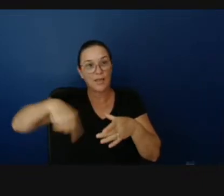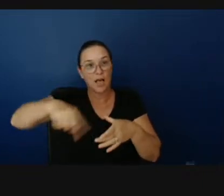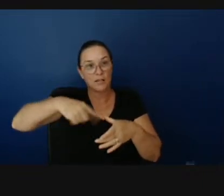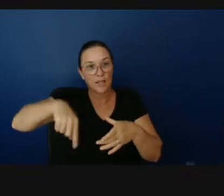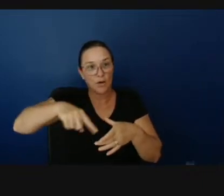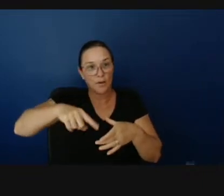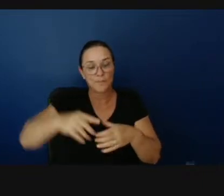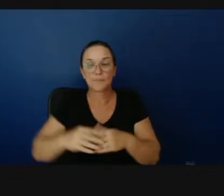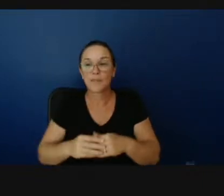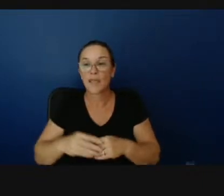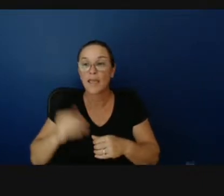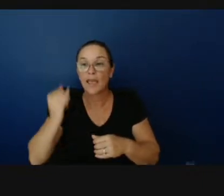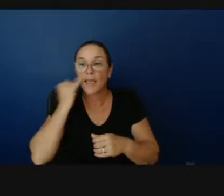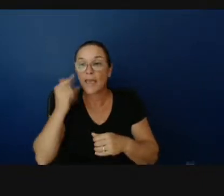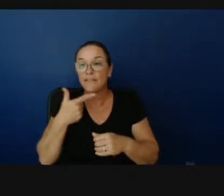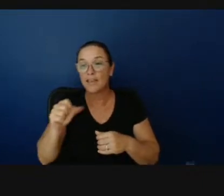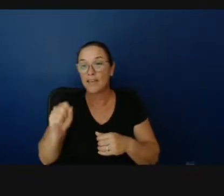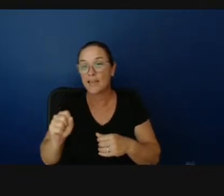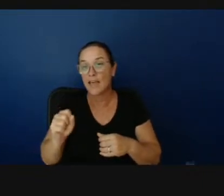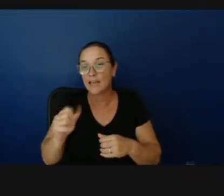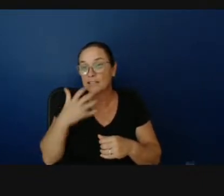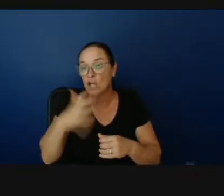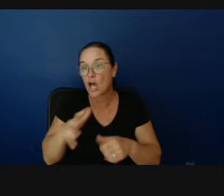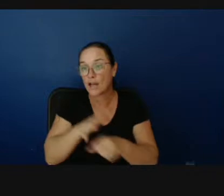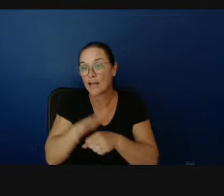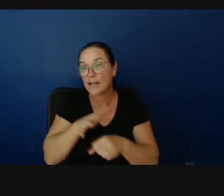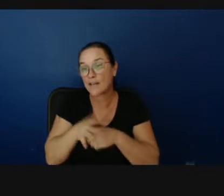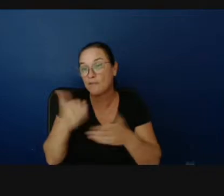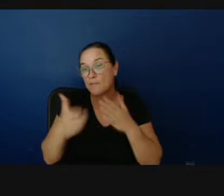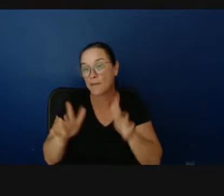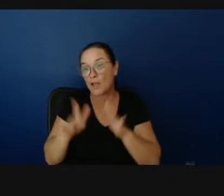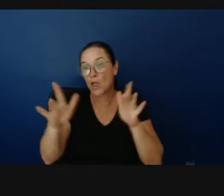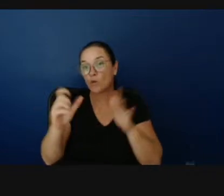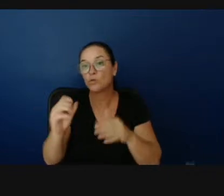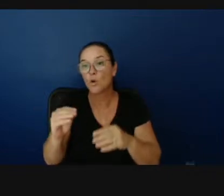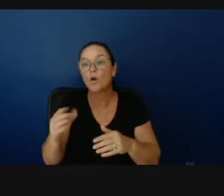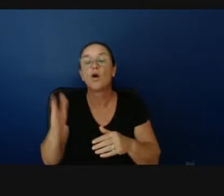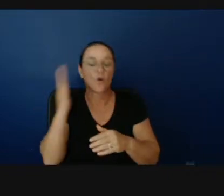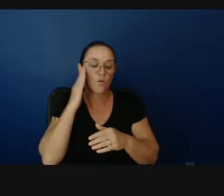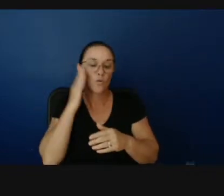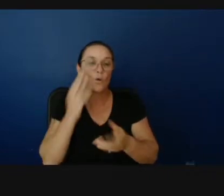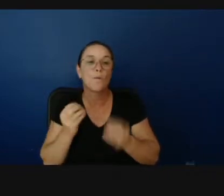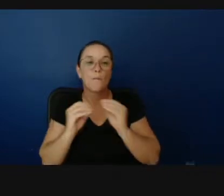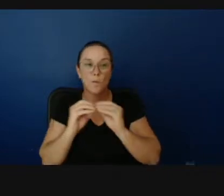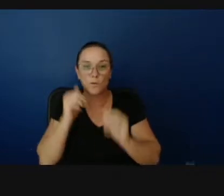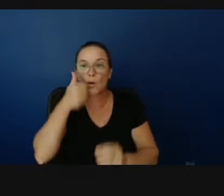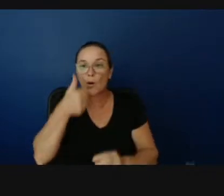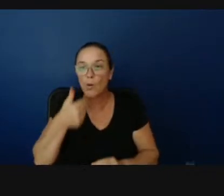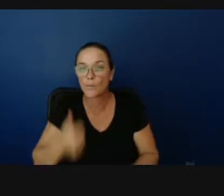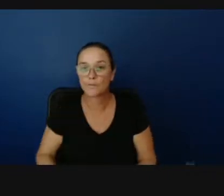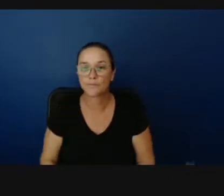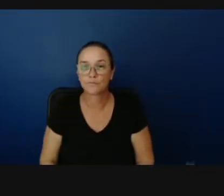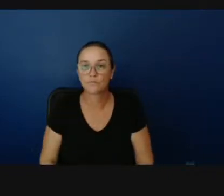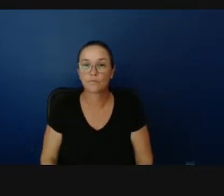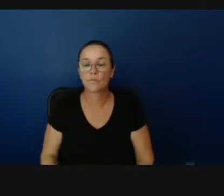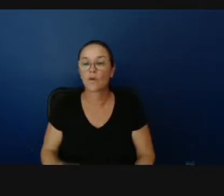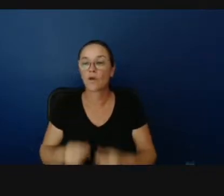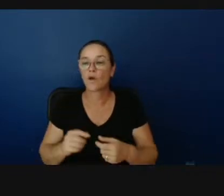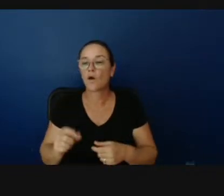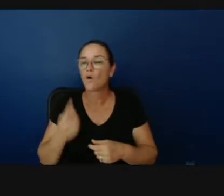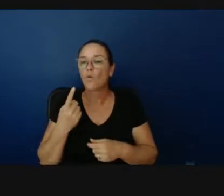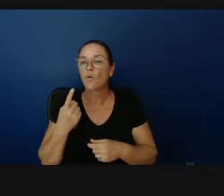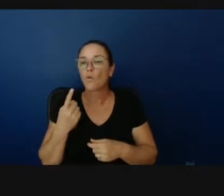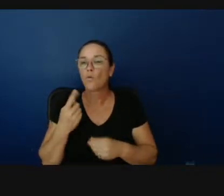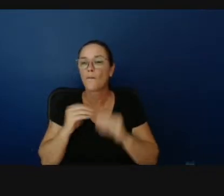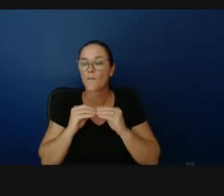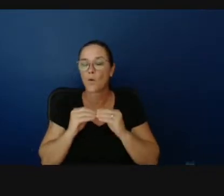the gases are hard enough, they might be glowing. So we should find out more tomorrow. Awesome. And one other one. So